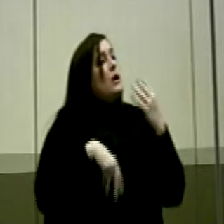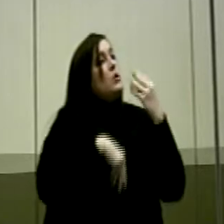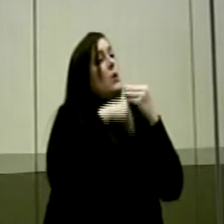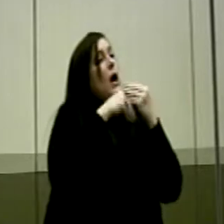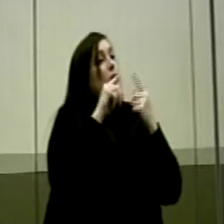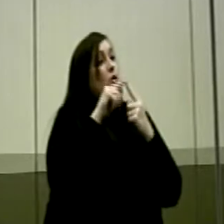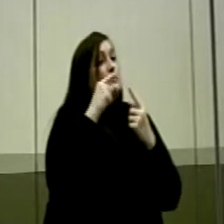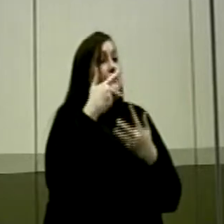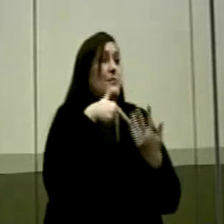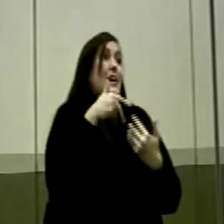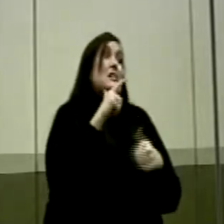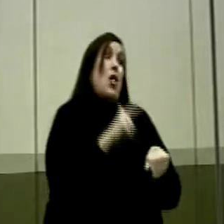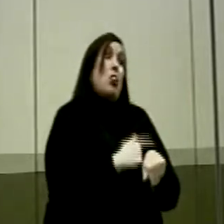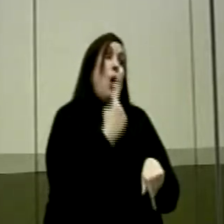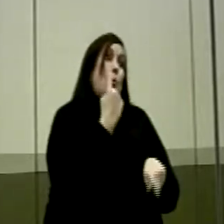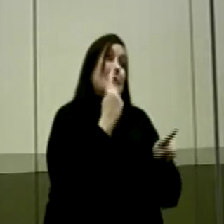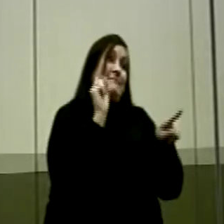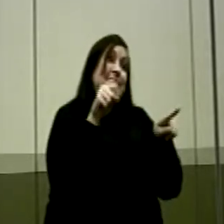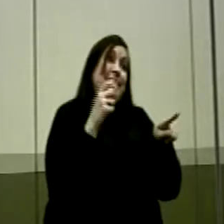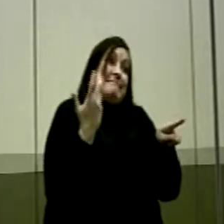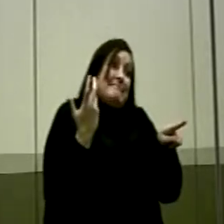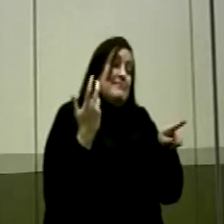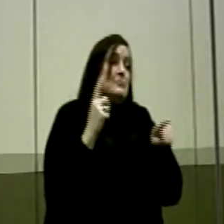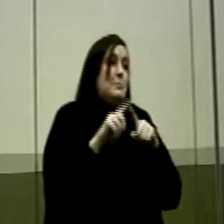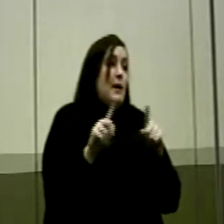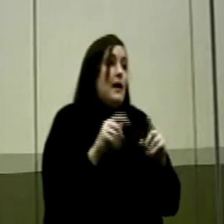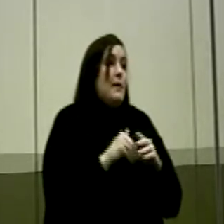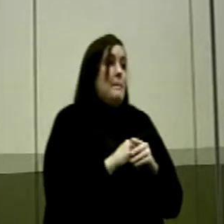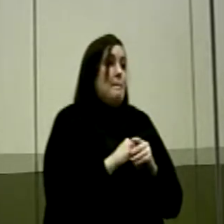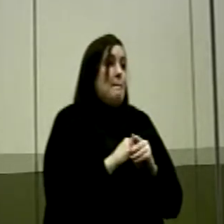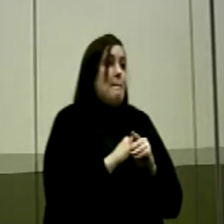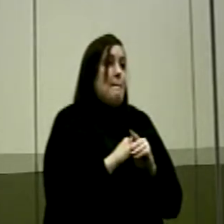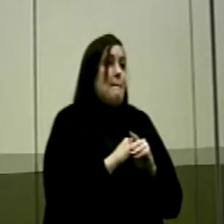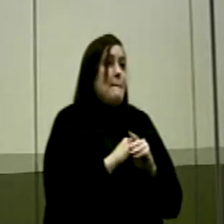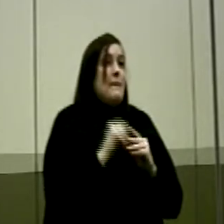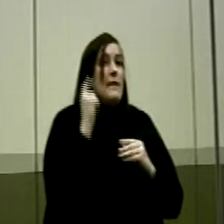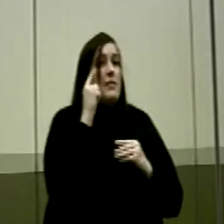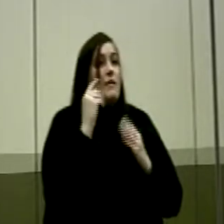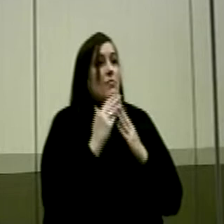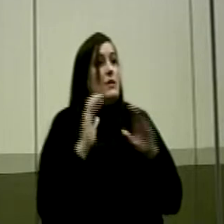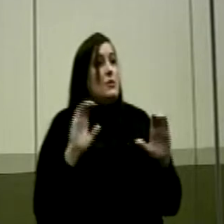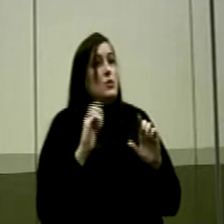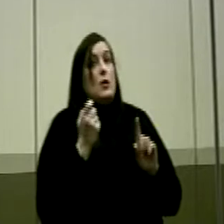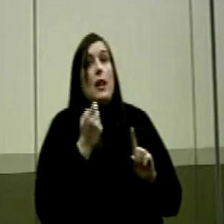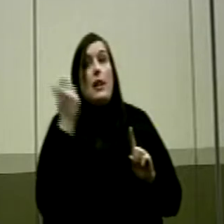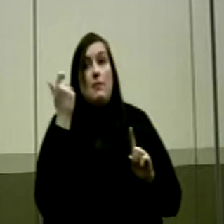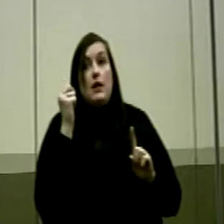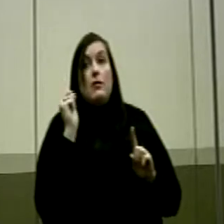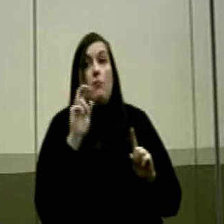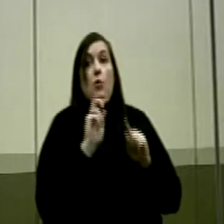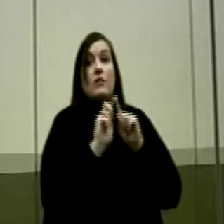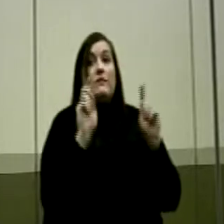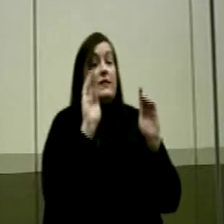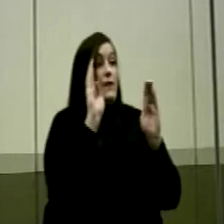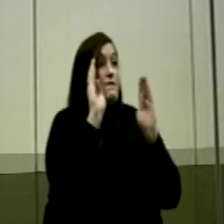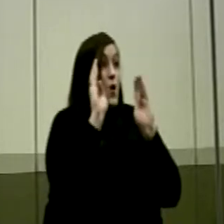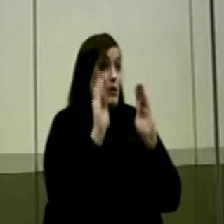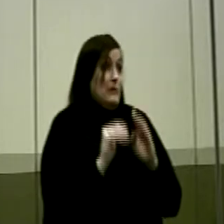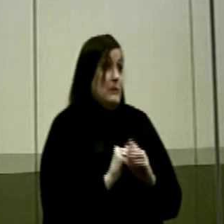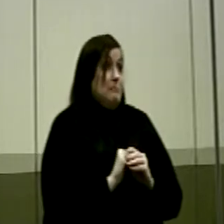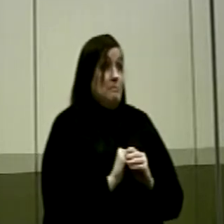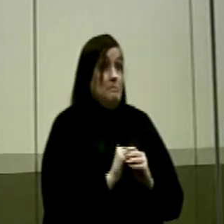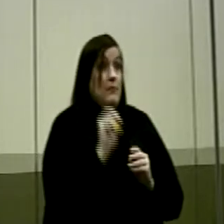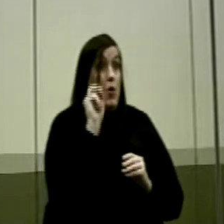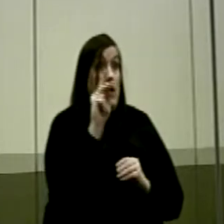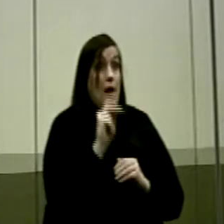kind of a long one, you'll see, but we could think of things to maybe be like eliminated or like more of a different focus.